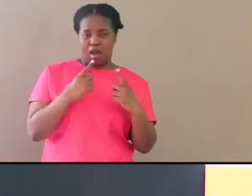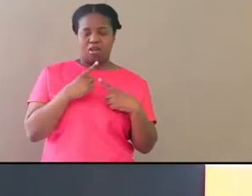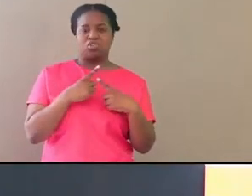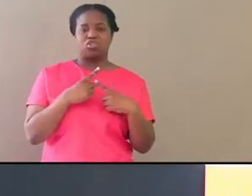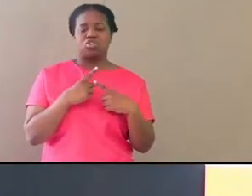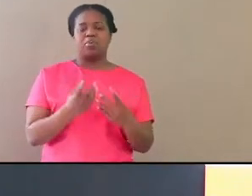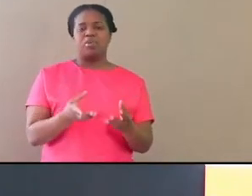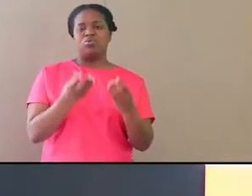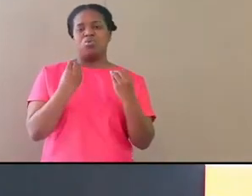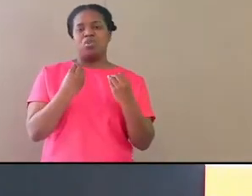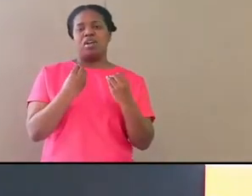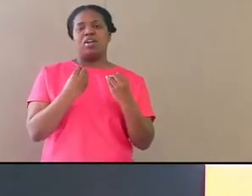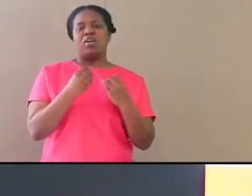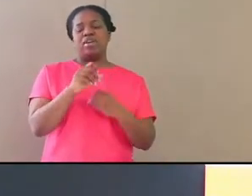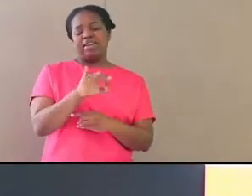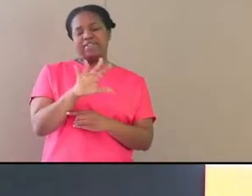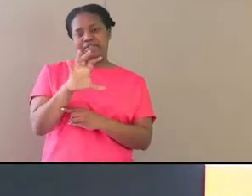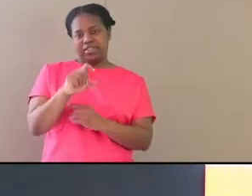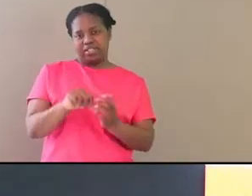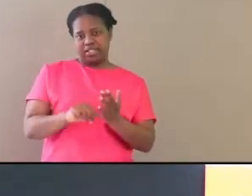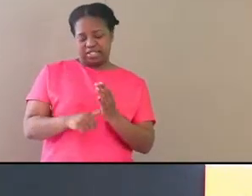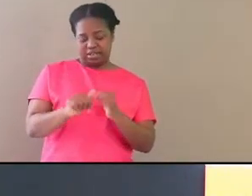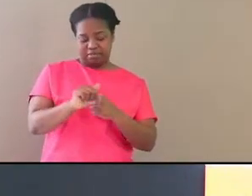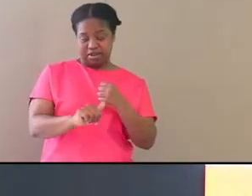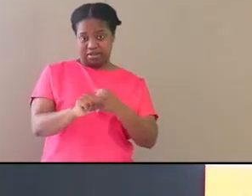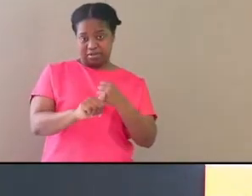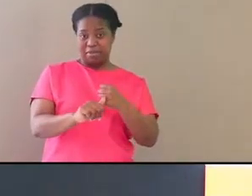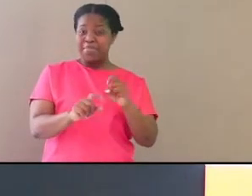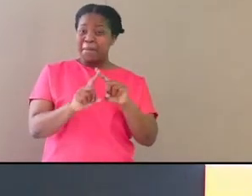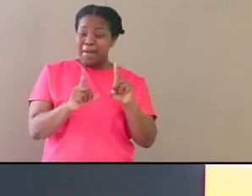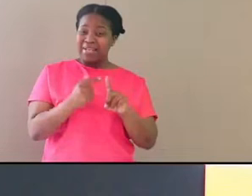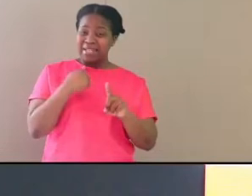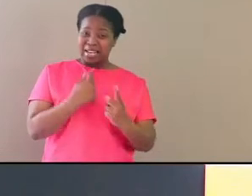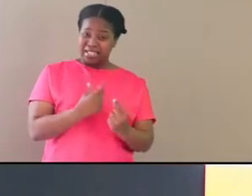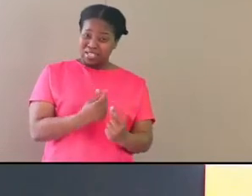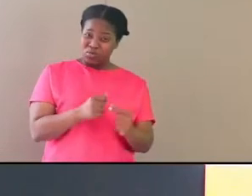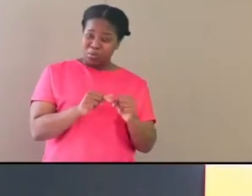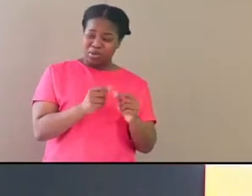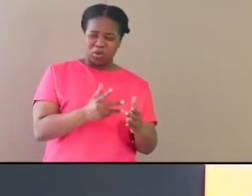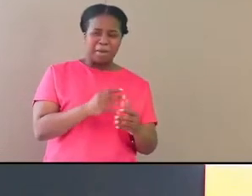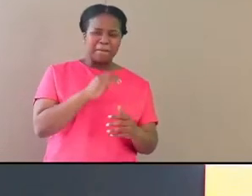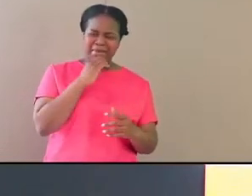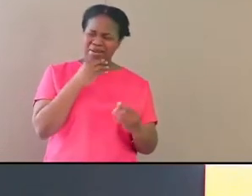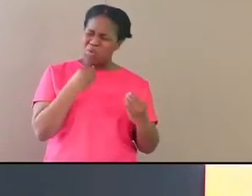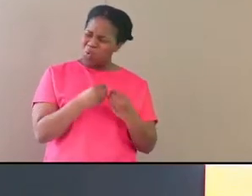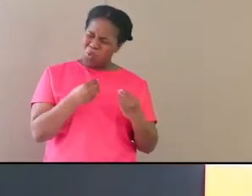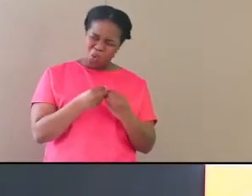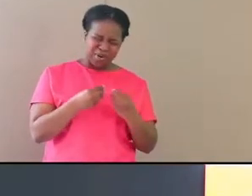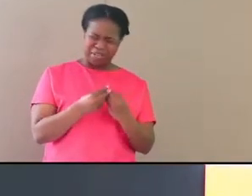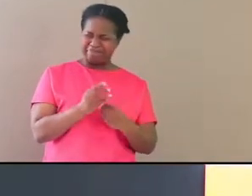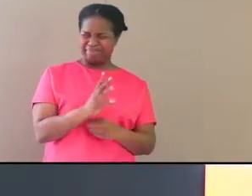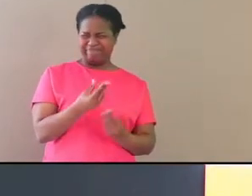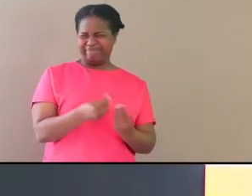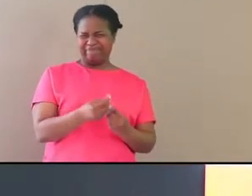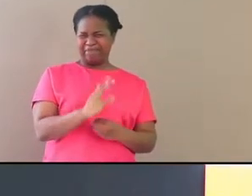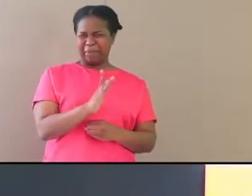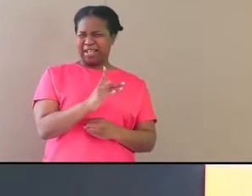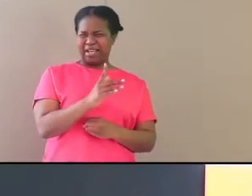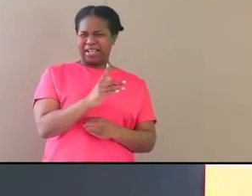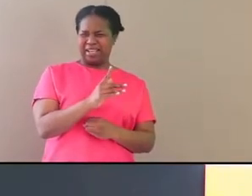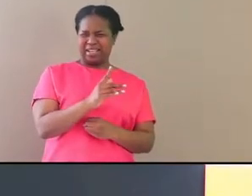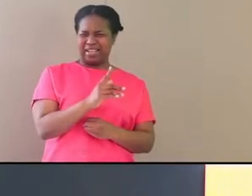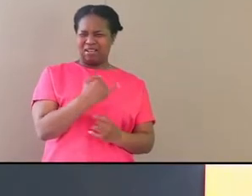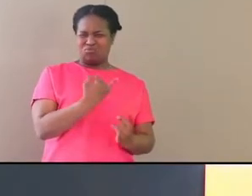Something is wrong. Even in our job system that allows us to let graduates be